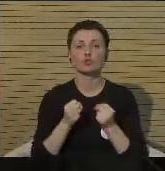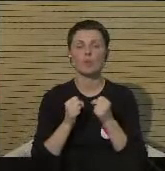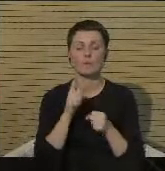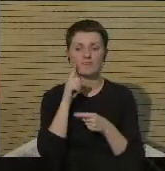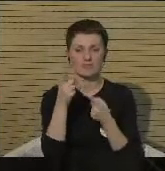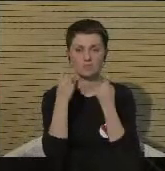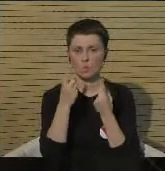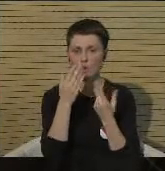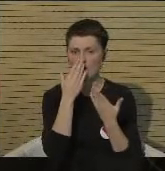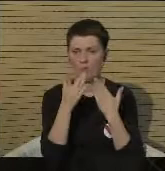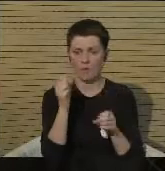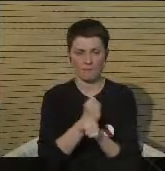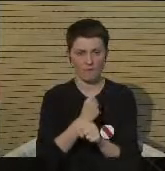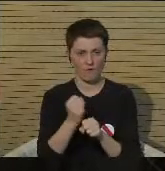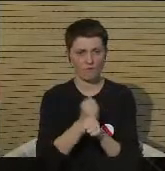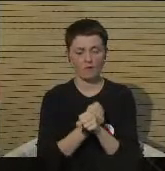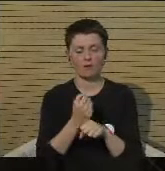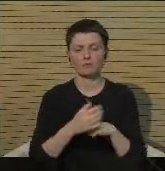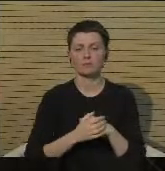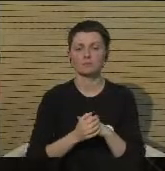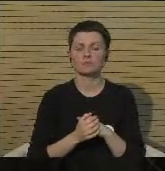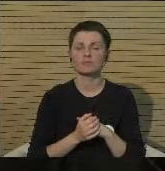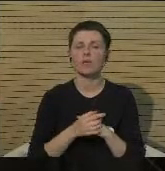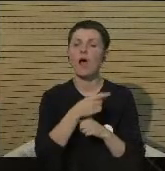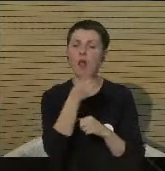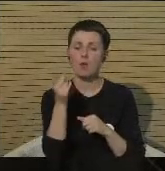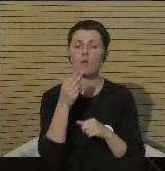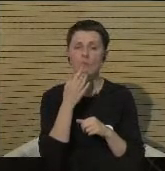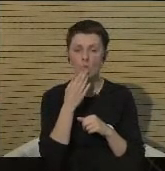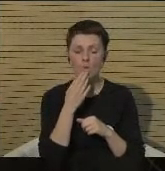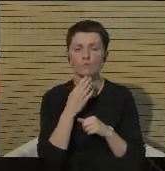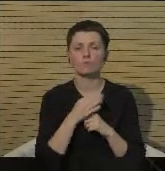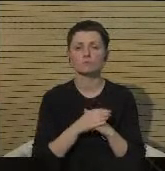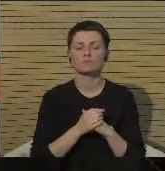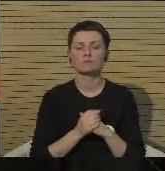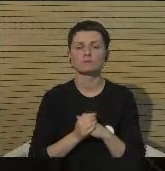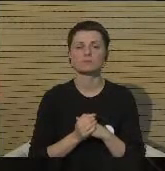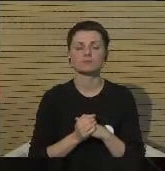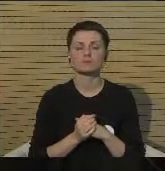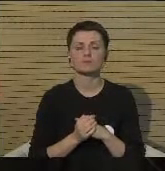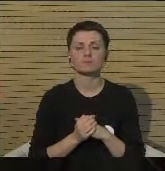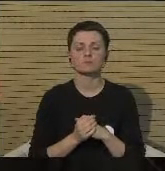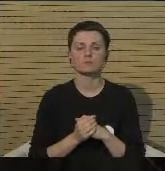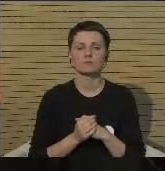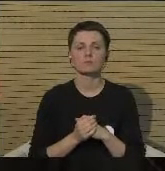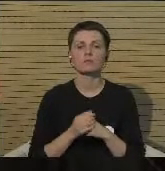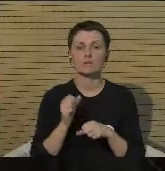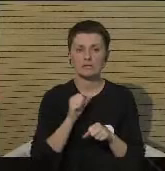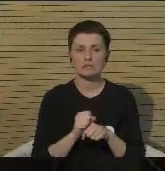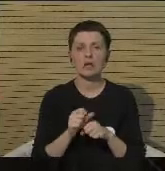impact, social impact, and we are really afraid of what's going on there, and we are really anxious about